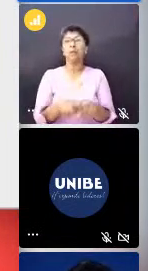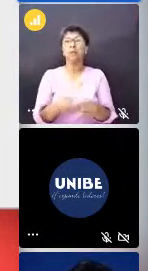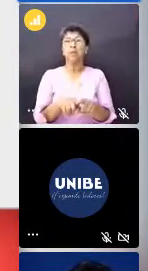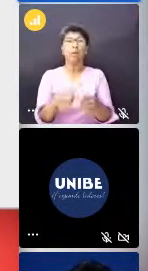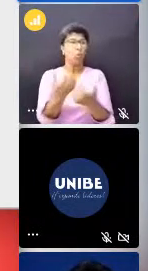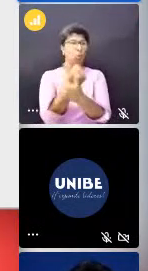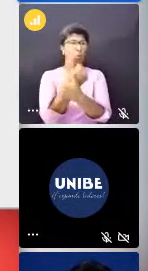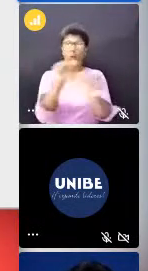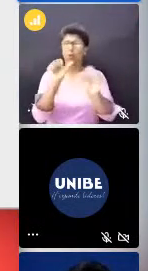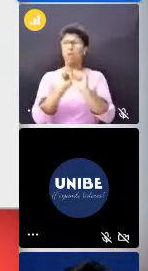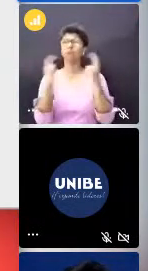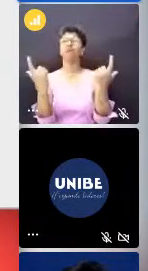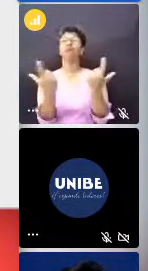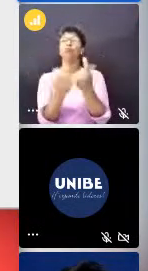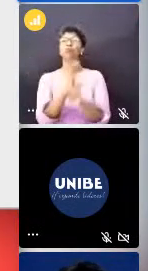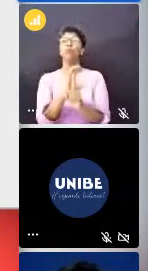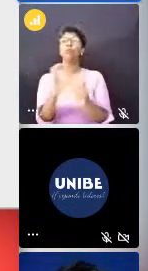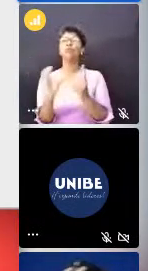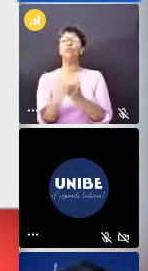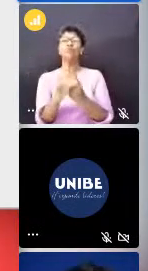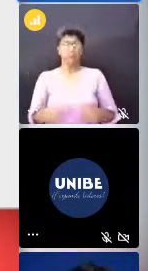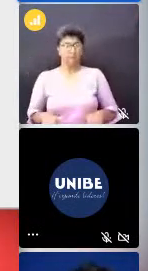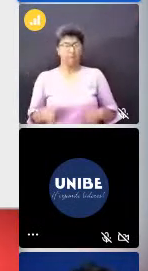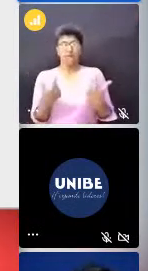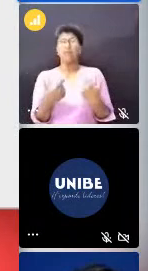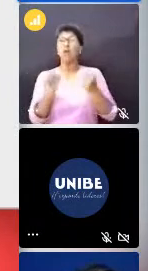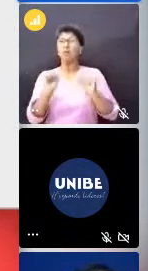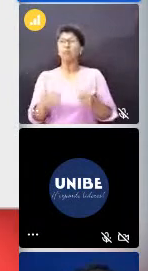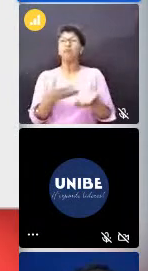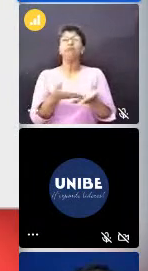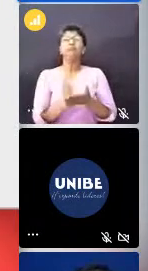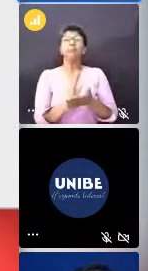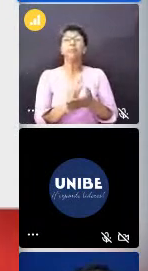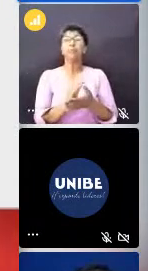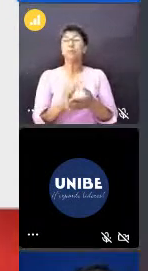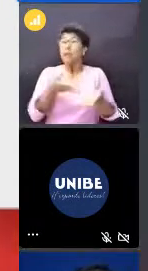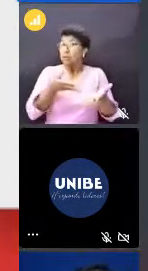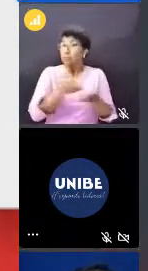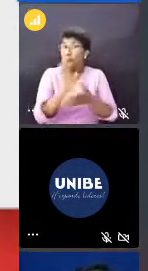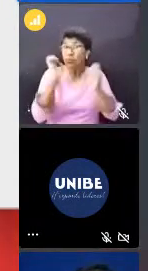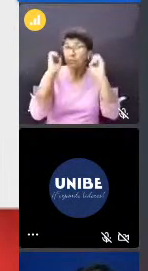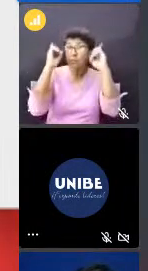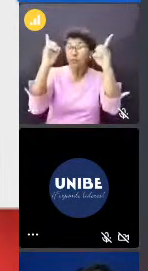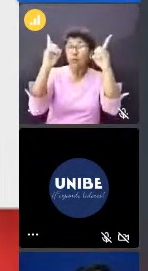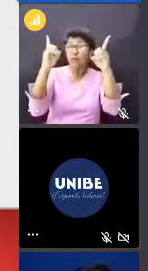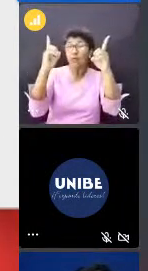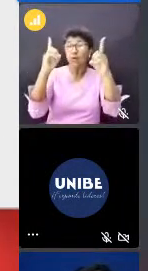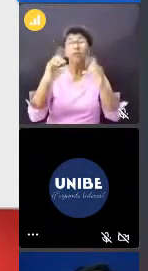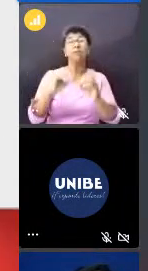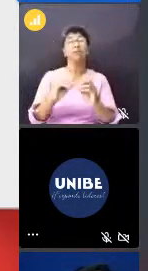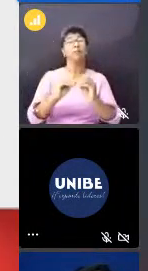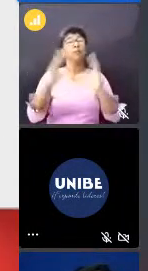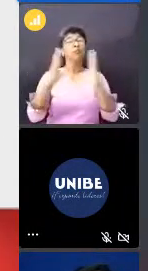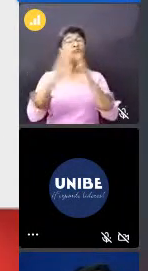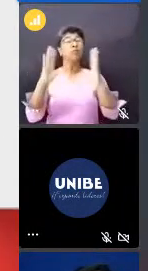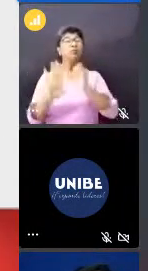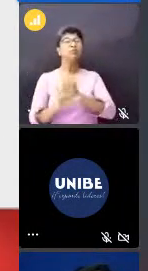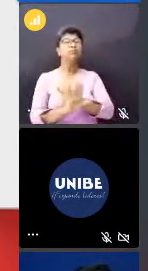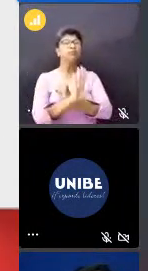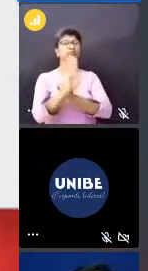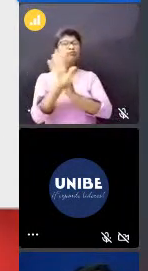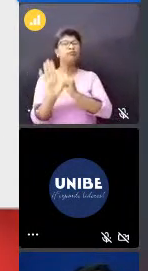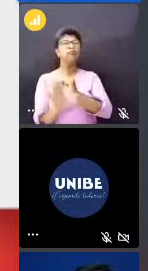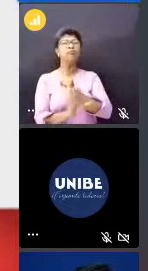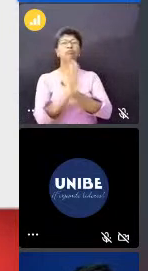social, and cultural life. The right to education is further secured by